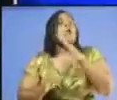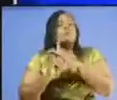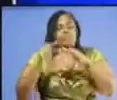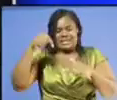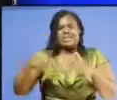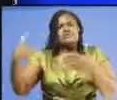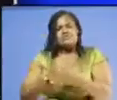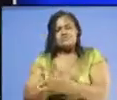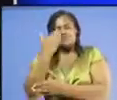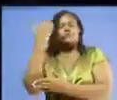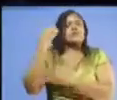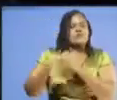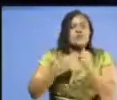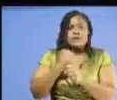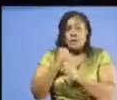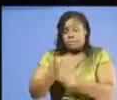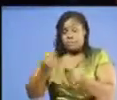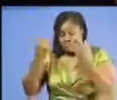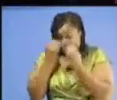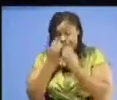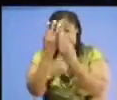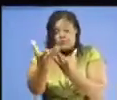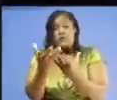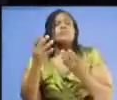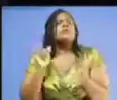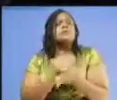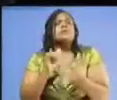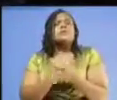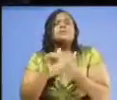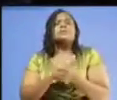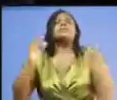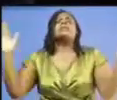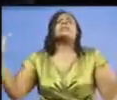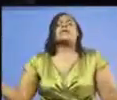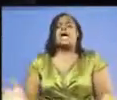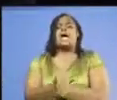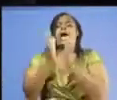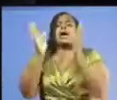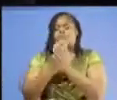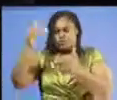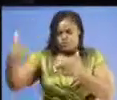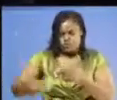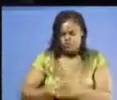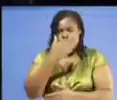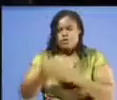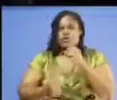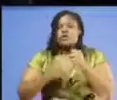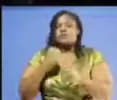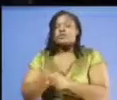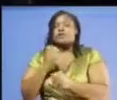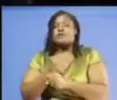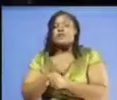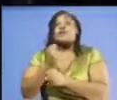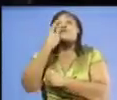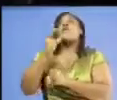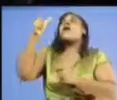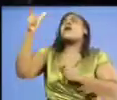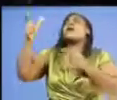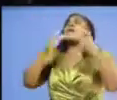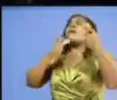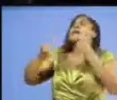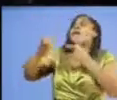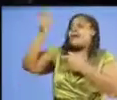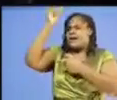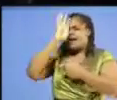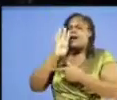this new year. But I still tell you, you can say happy new year, for the sovereign creator, the